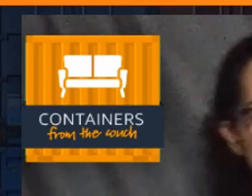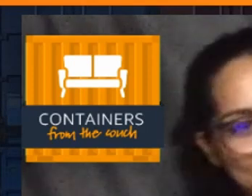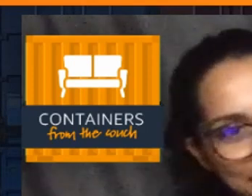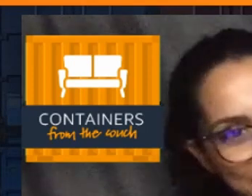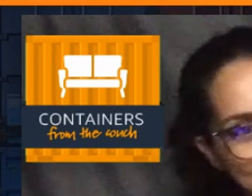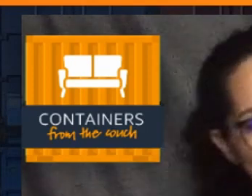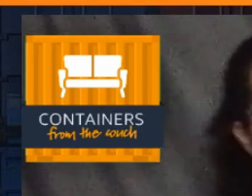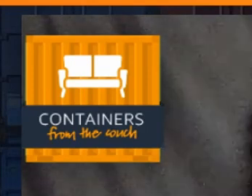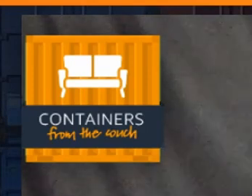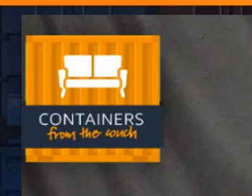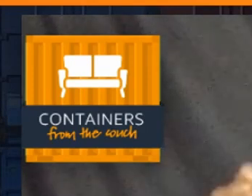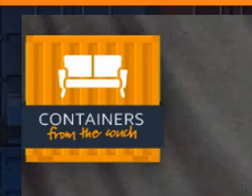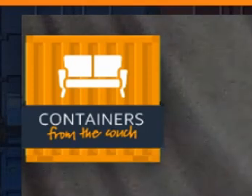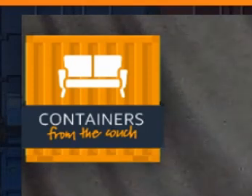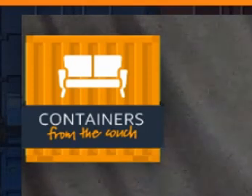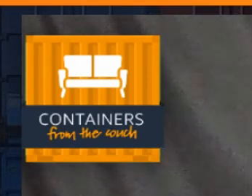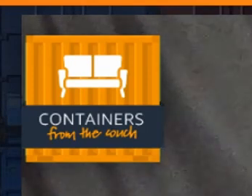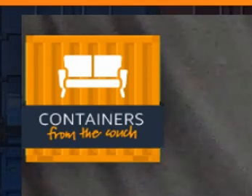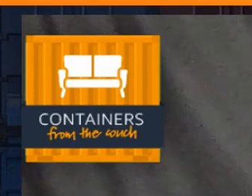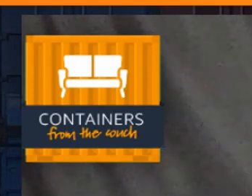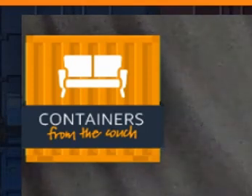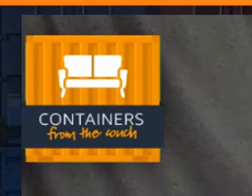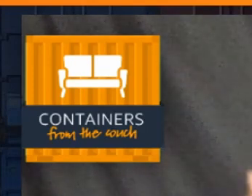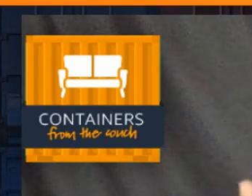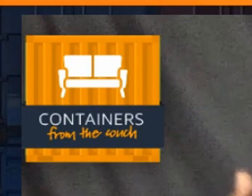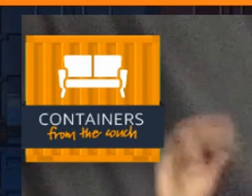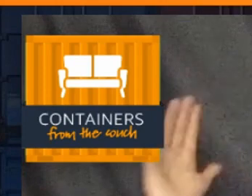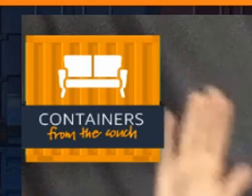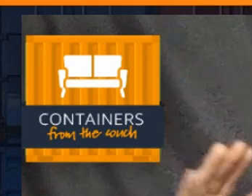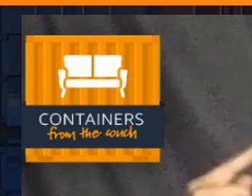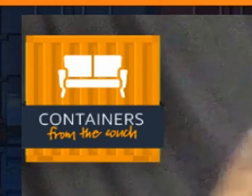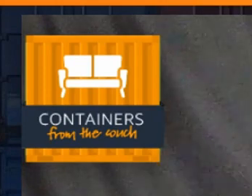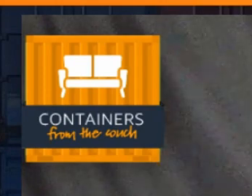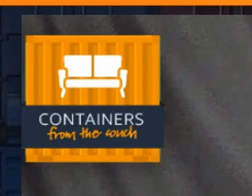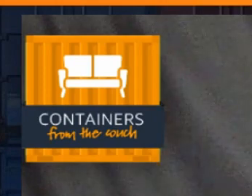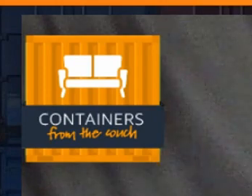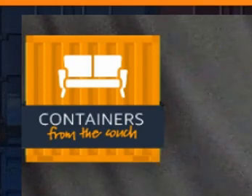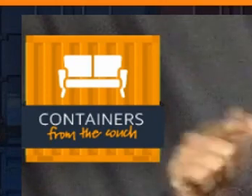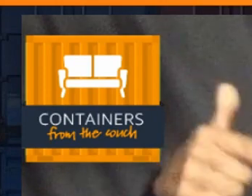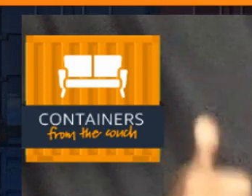to see you all soon. So have a great day and talk to you later. All right.